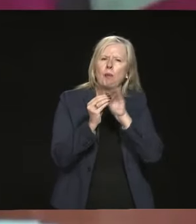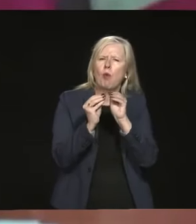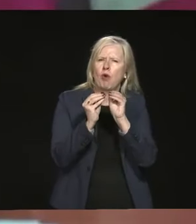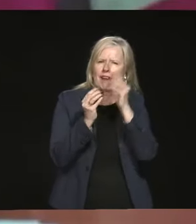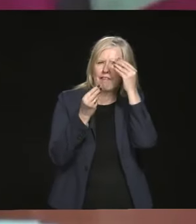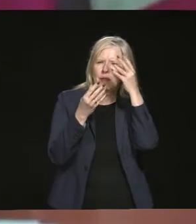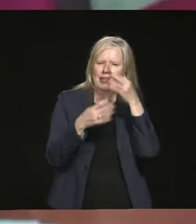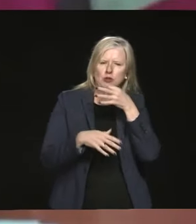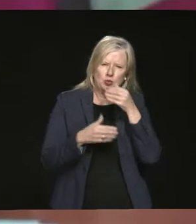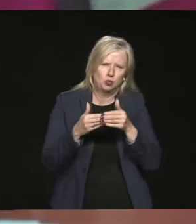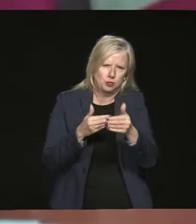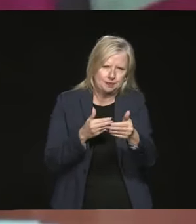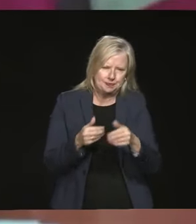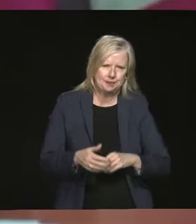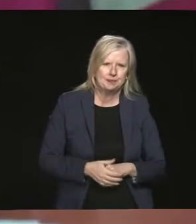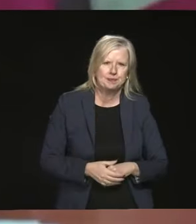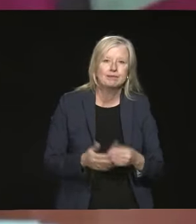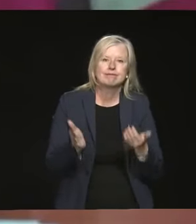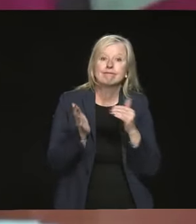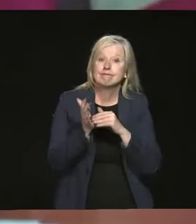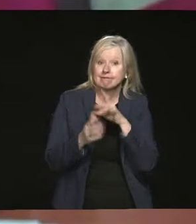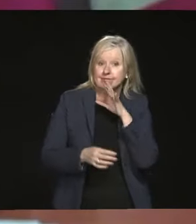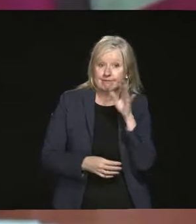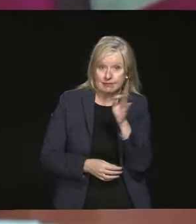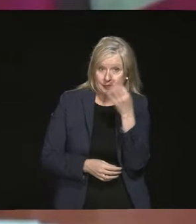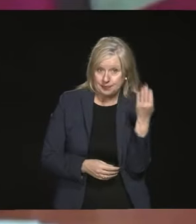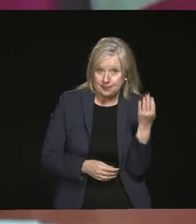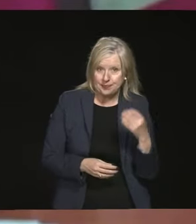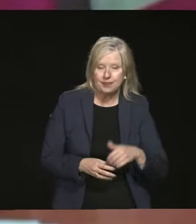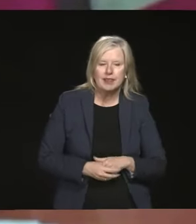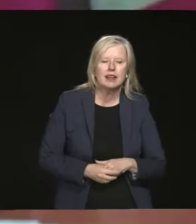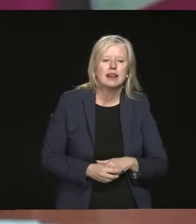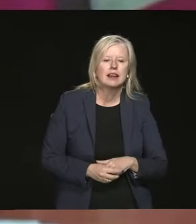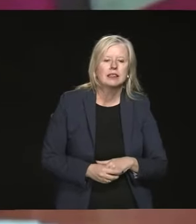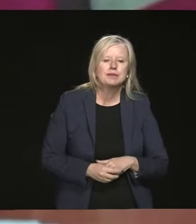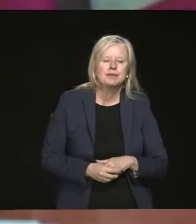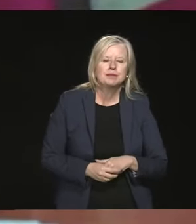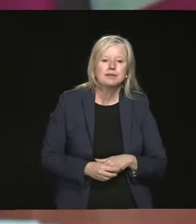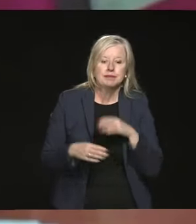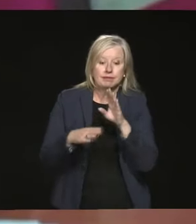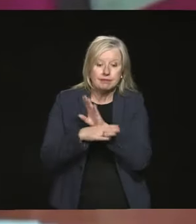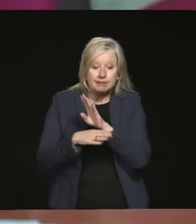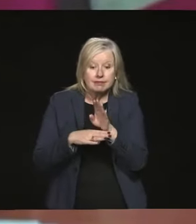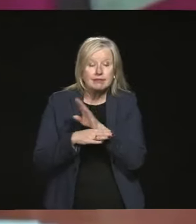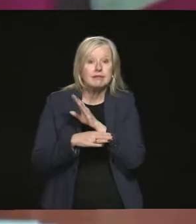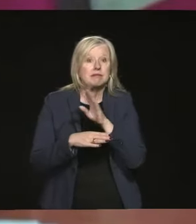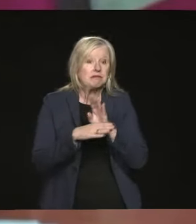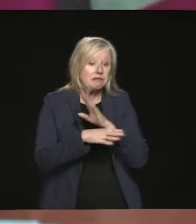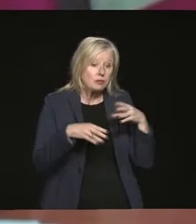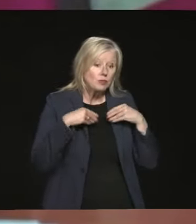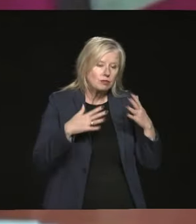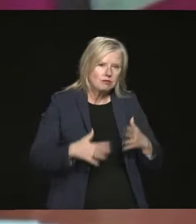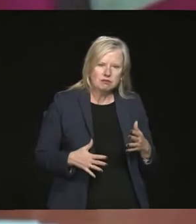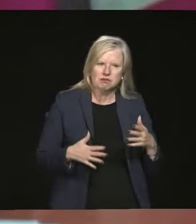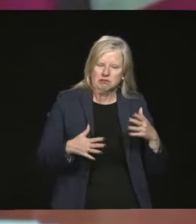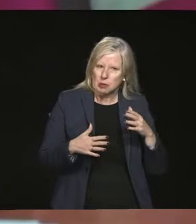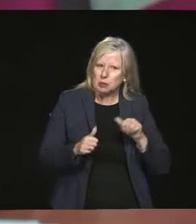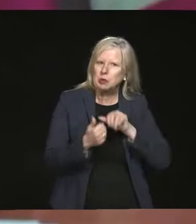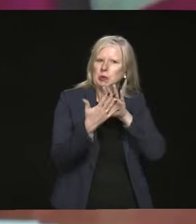sont confrontés les entreprises et les propriétaires d'immeubles commerciaux au Canada, nous annonçons notre